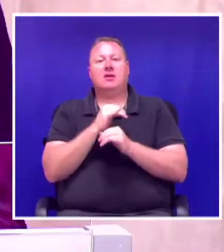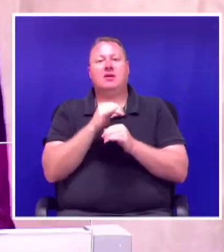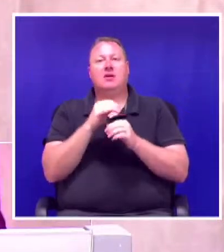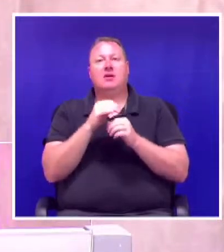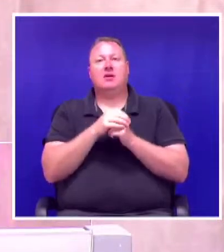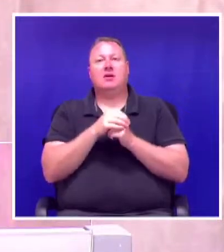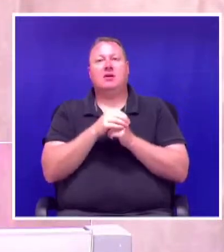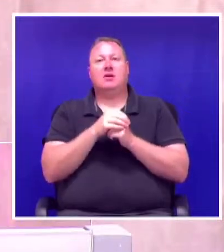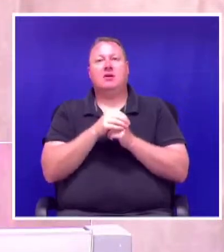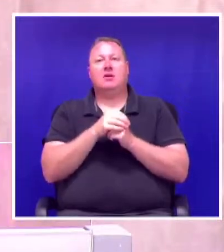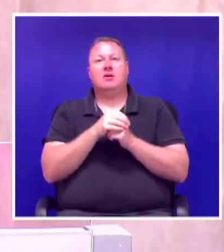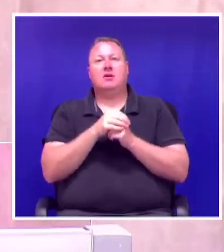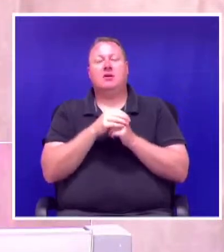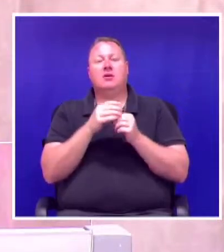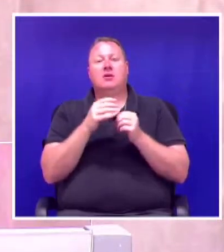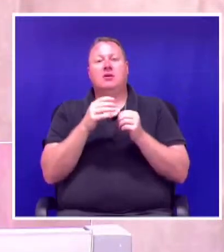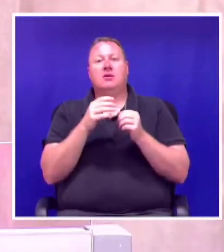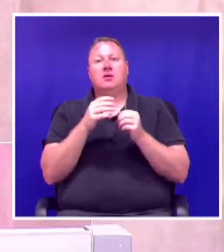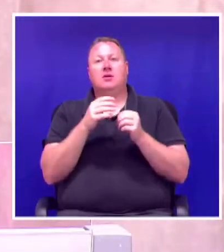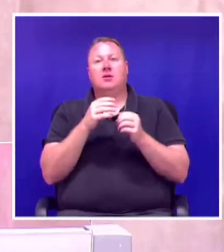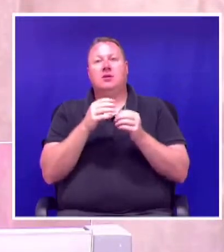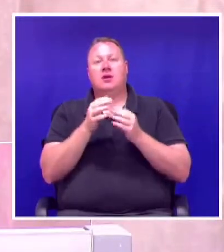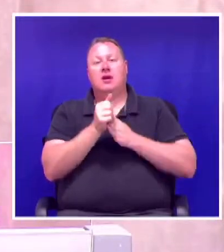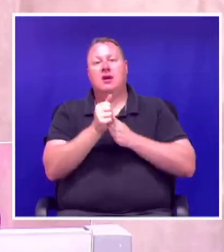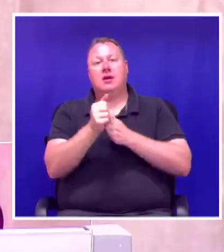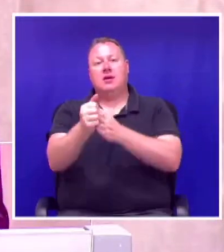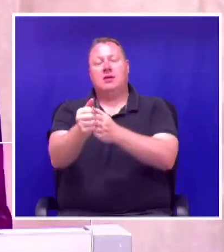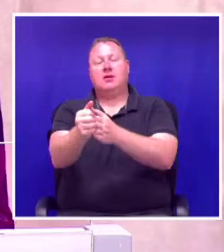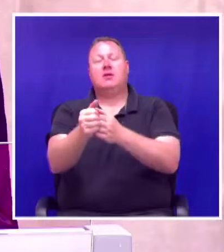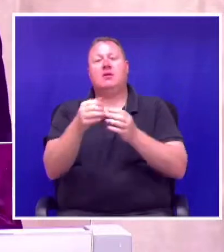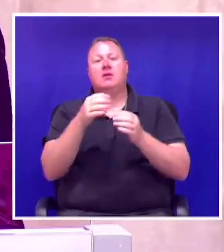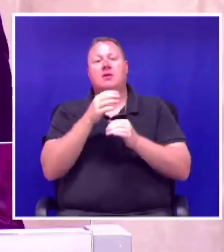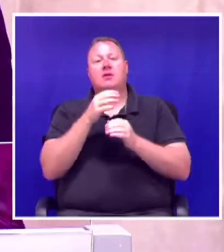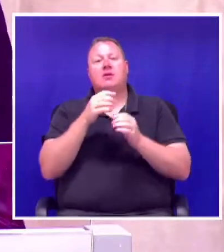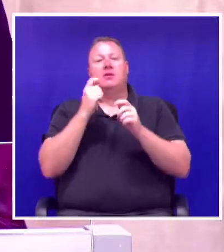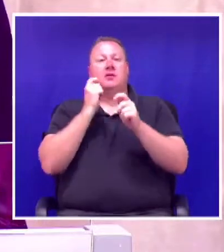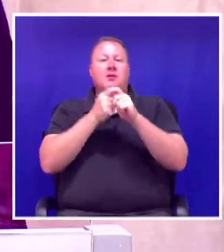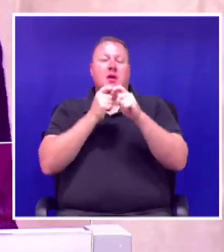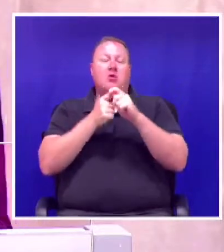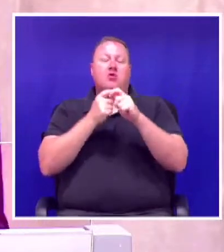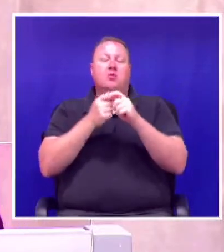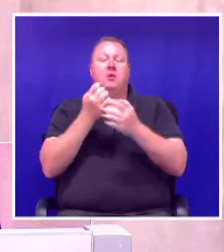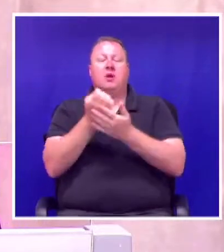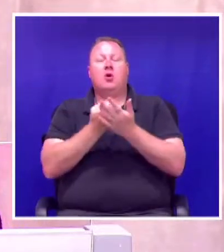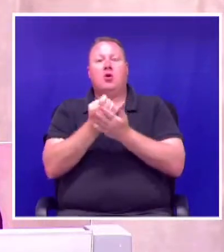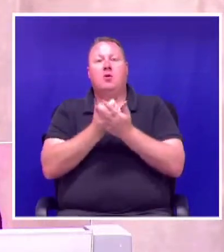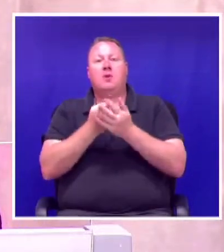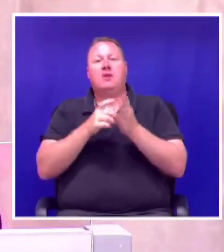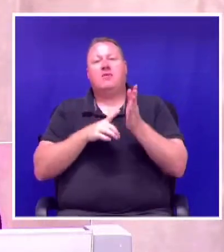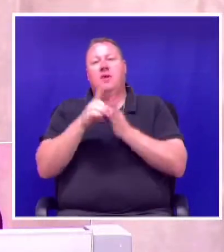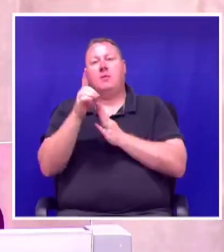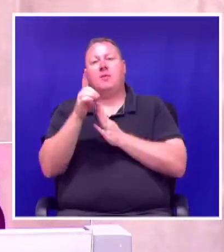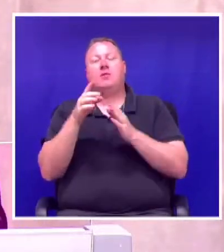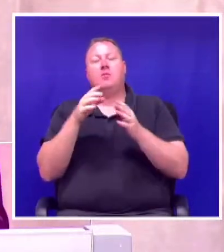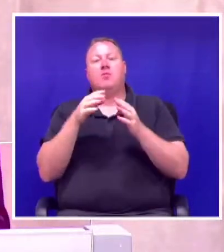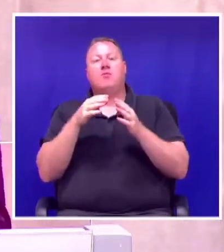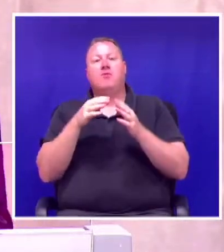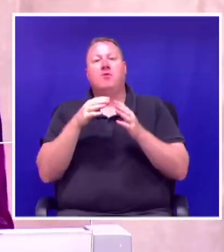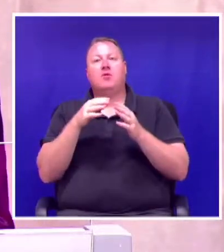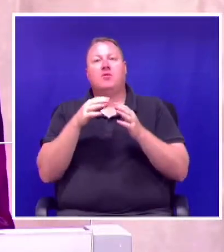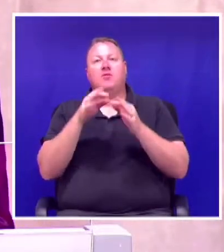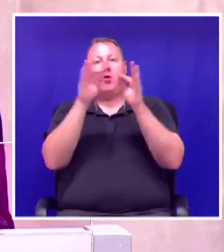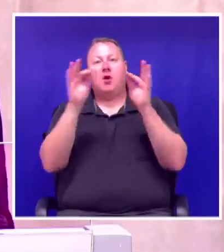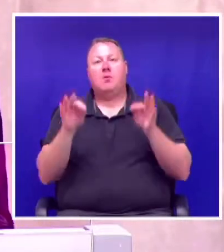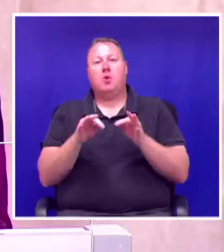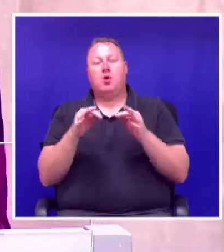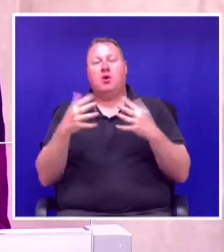Treasury's City Support Program and Township Economic Development Framework, are aimed at developing